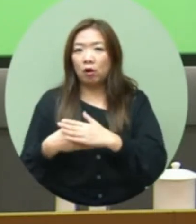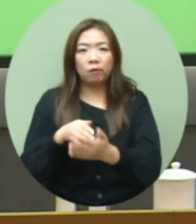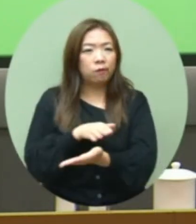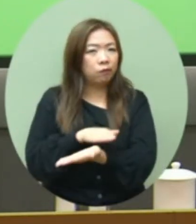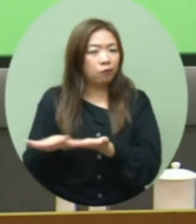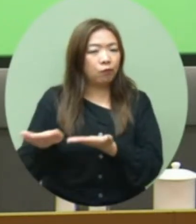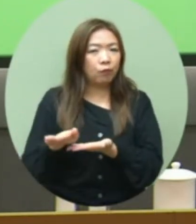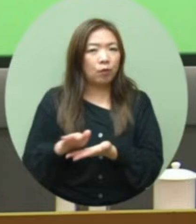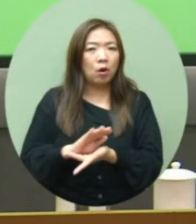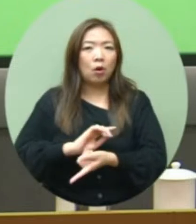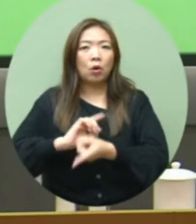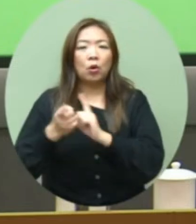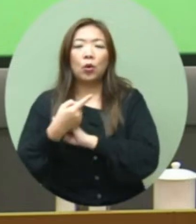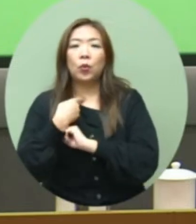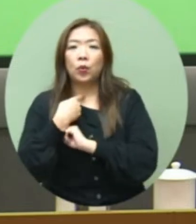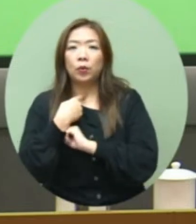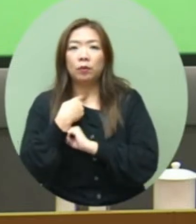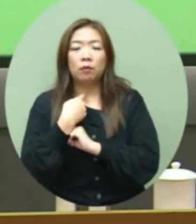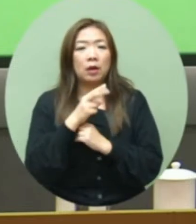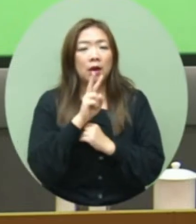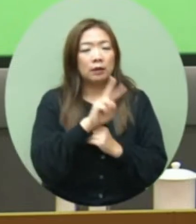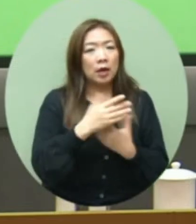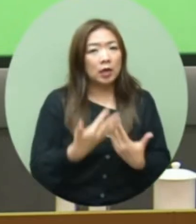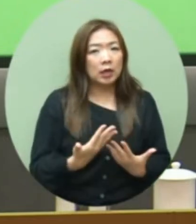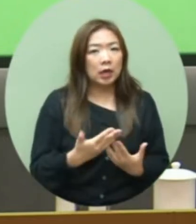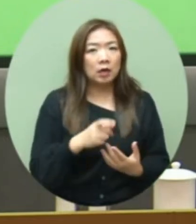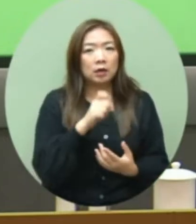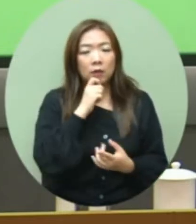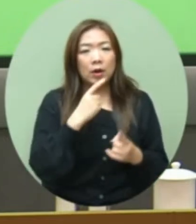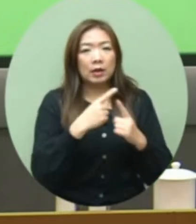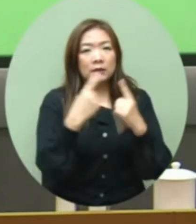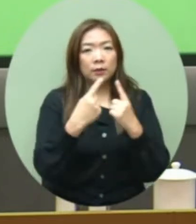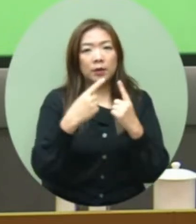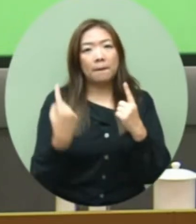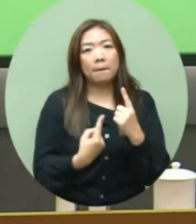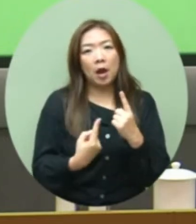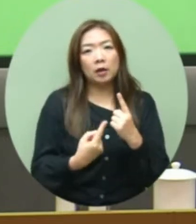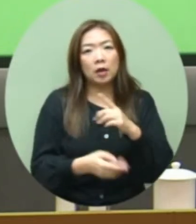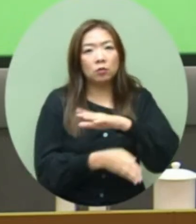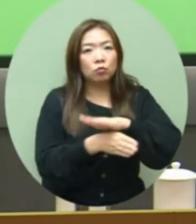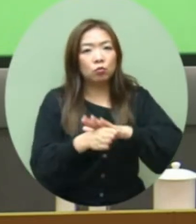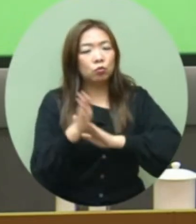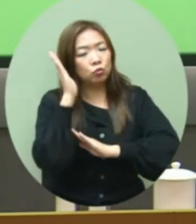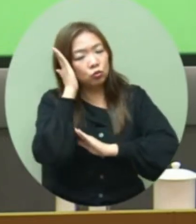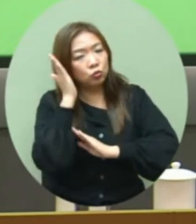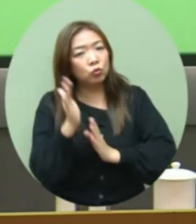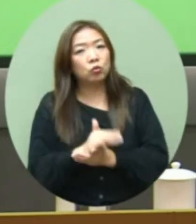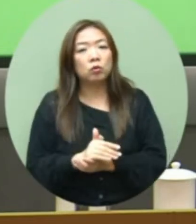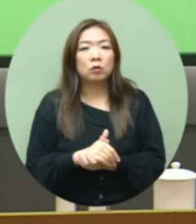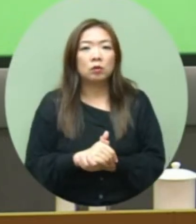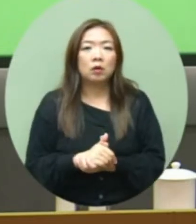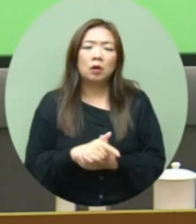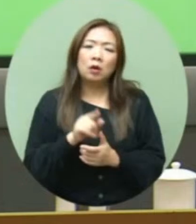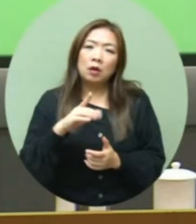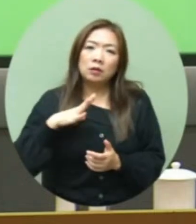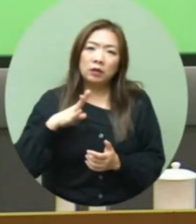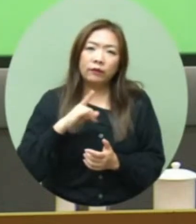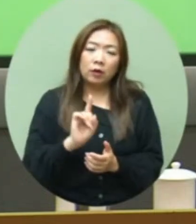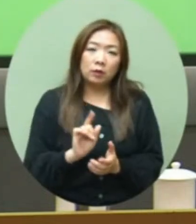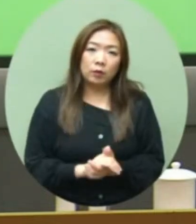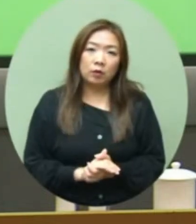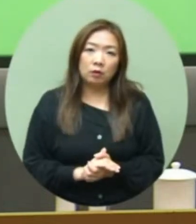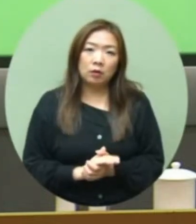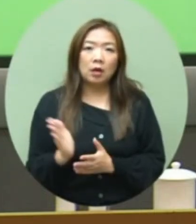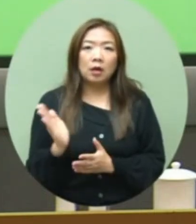it means they will be phased out. We have 110,000 households living